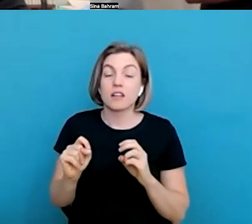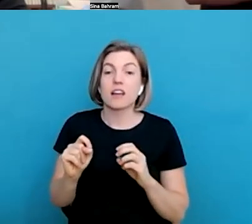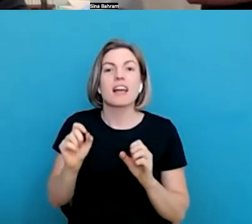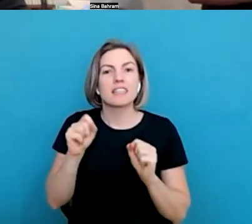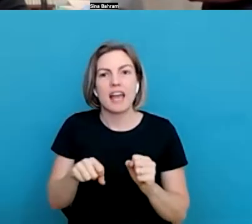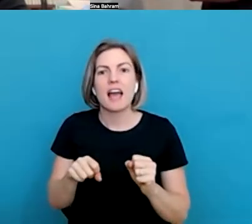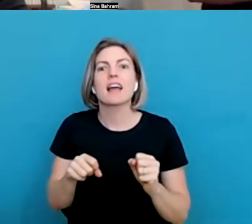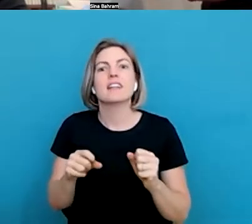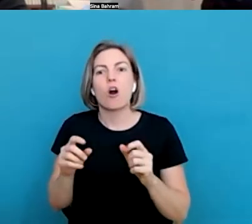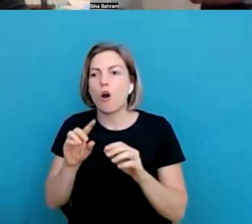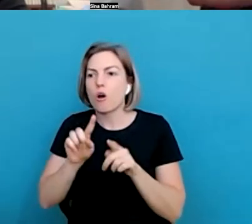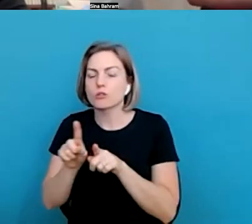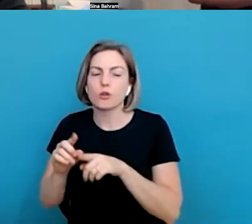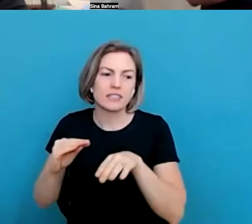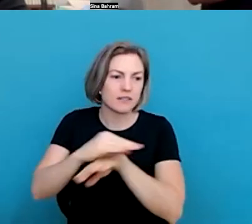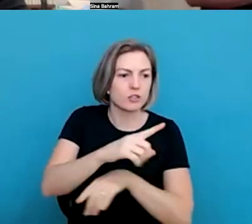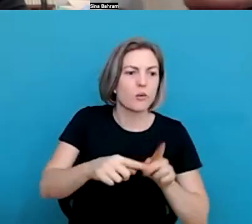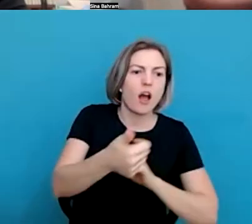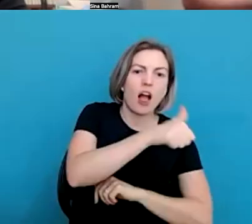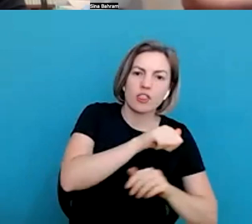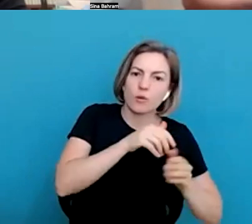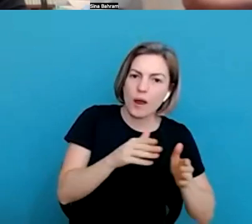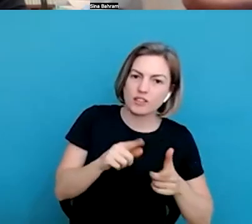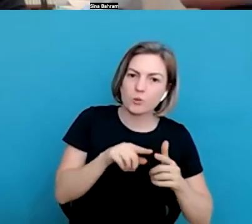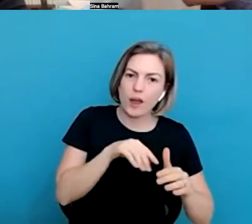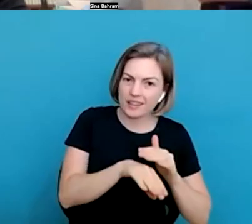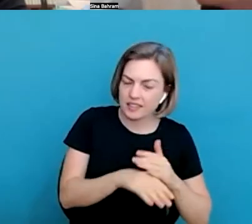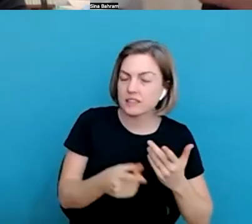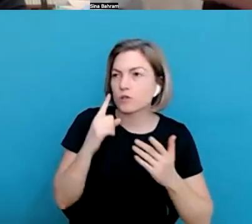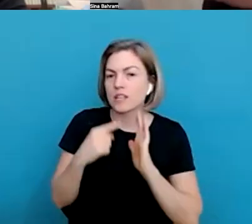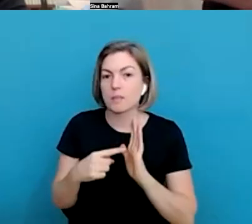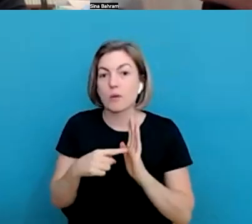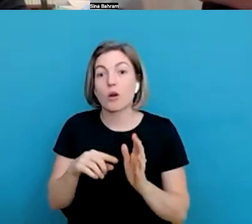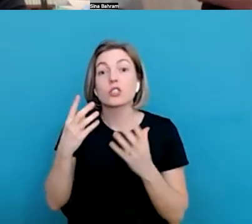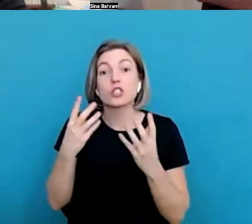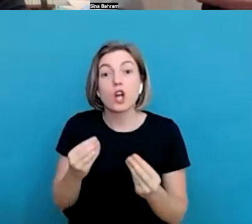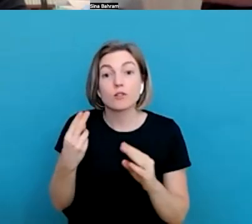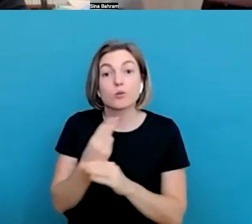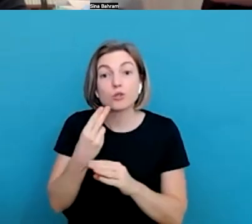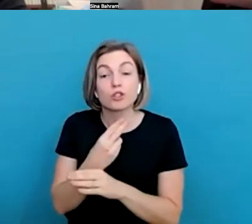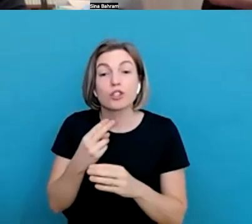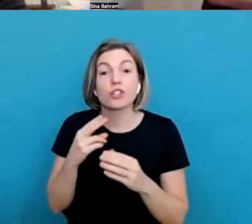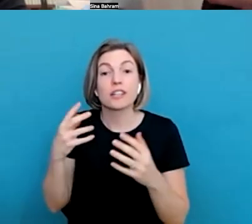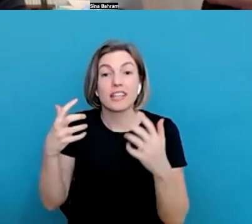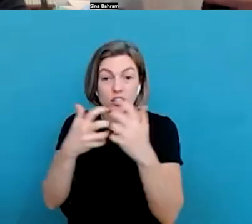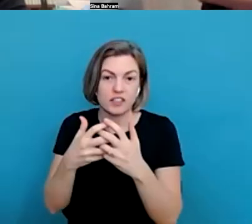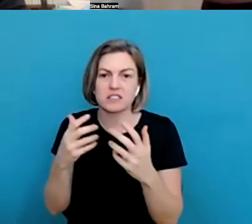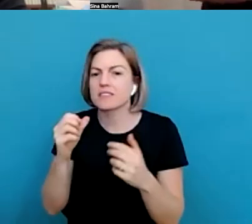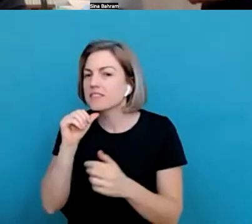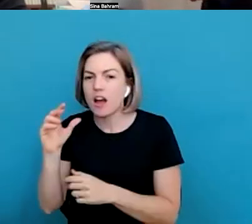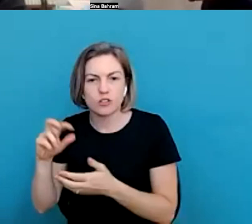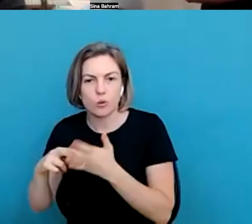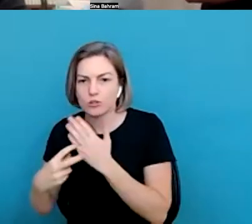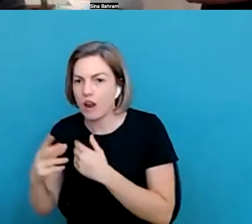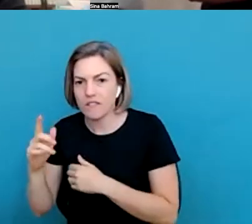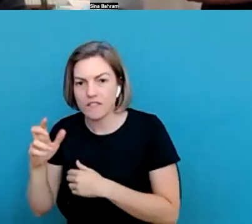other means of access. We can extend that, for example, to soft user interfaces, not something like a toaster oven, but